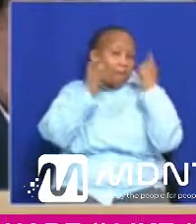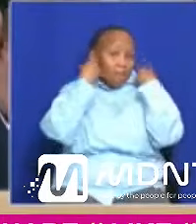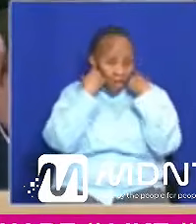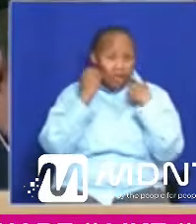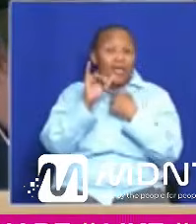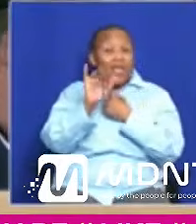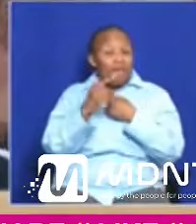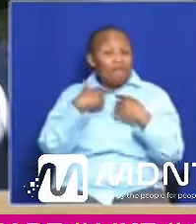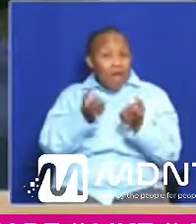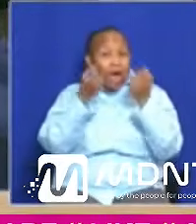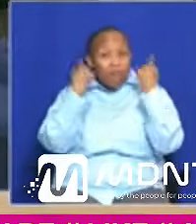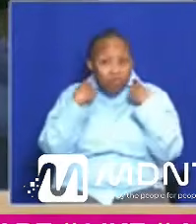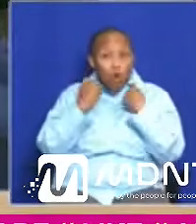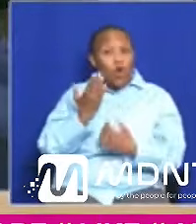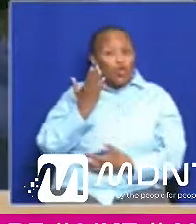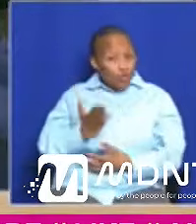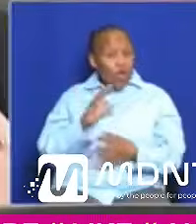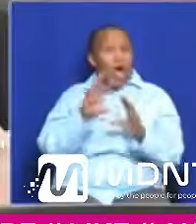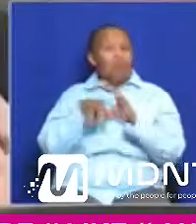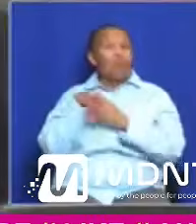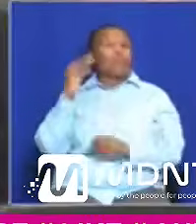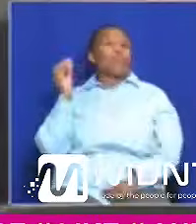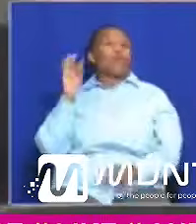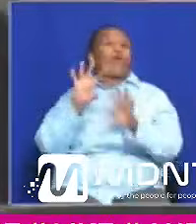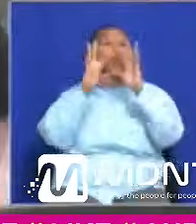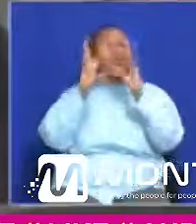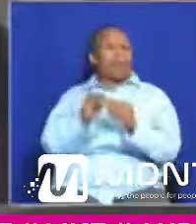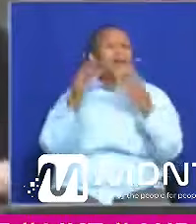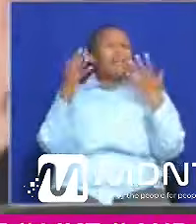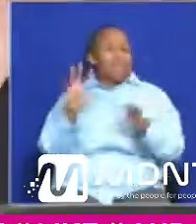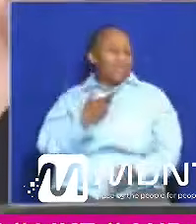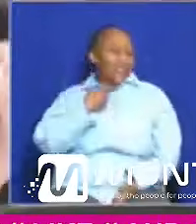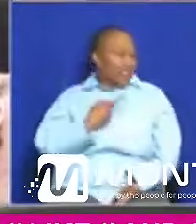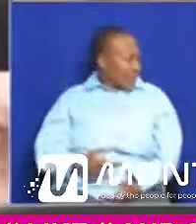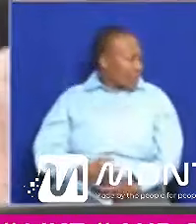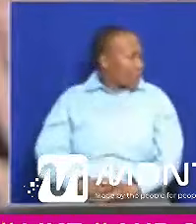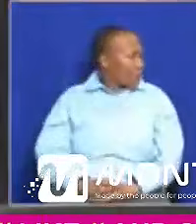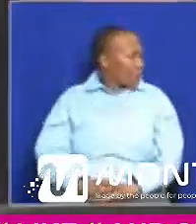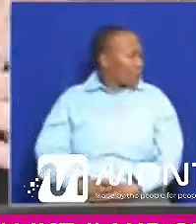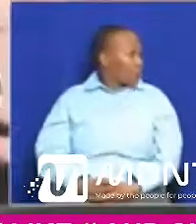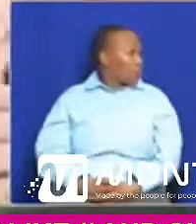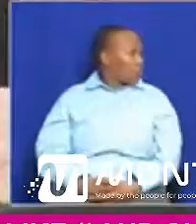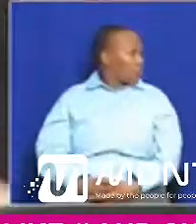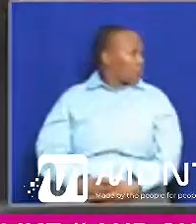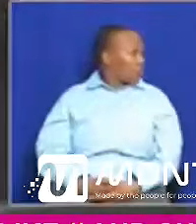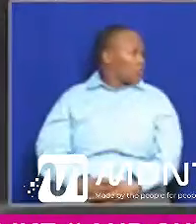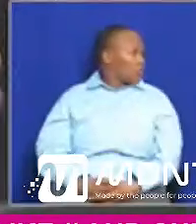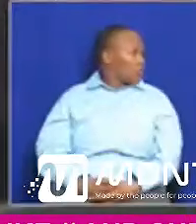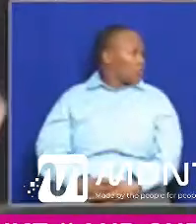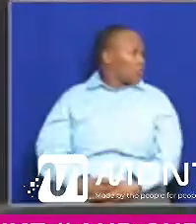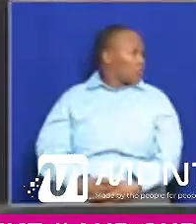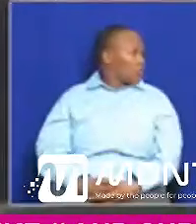said. I misunderstood what she said. I will also withdraw and then deal with it. Because all right,